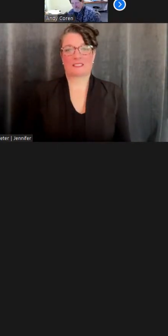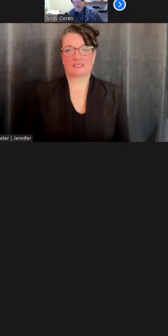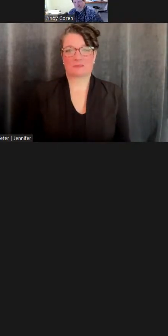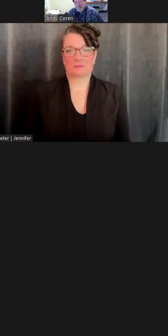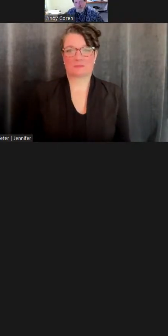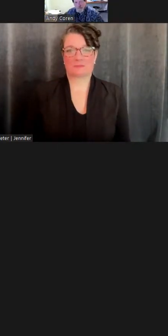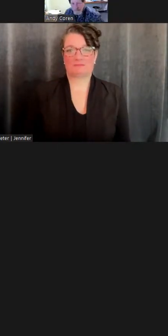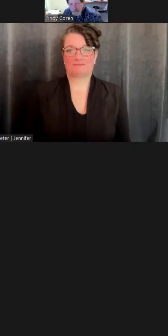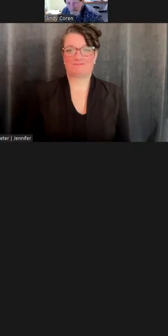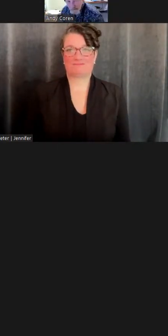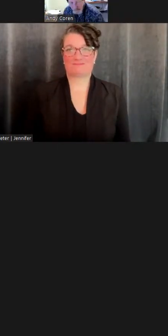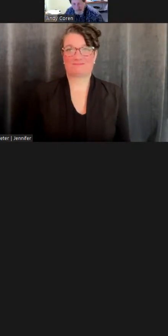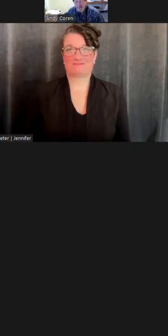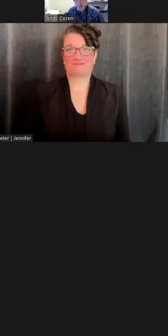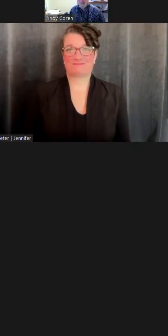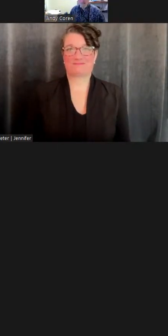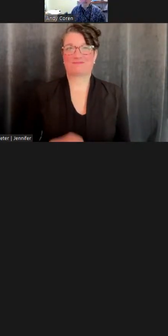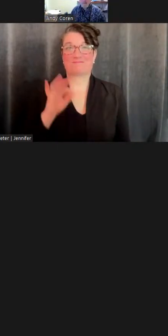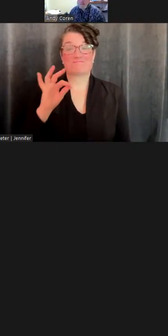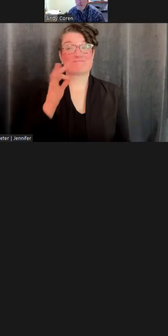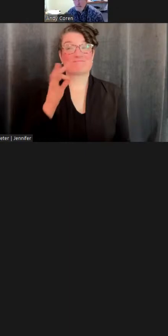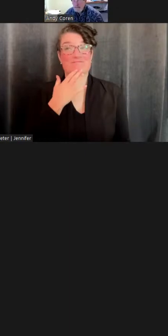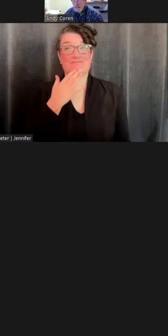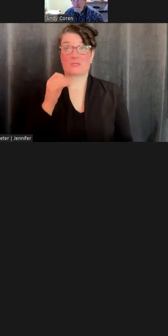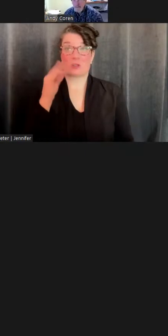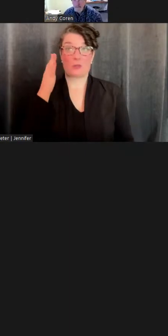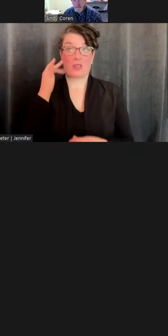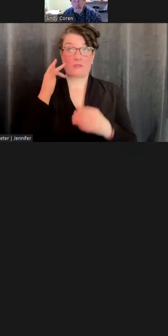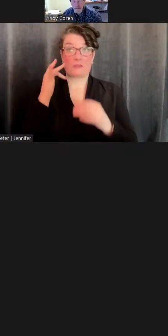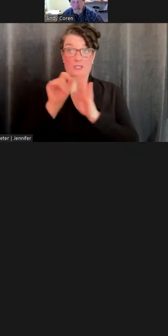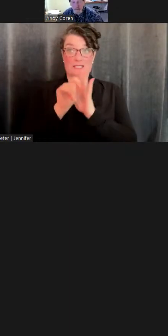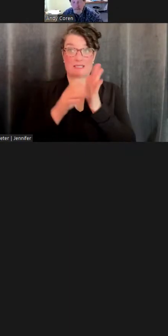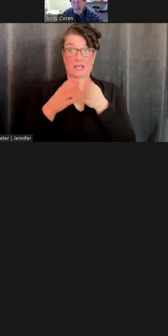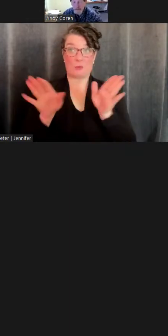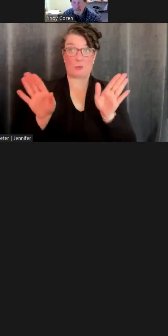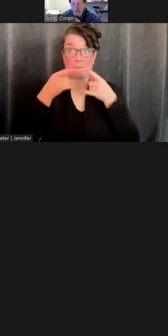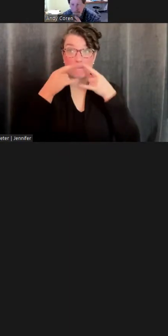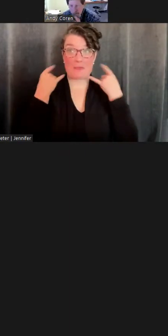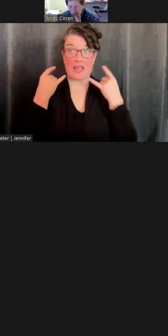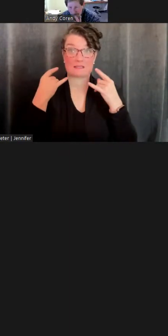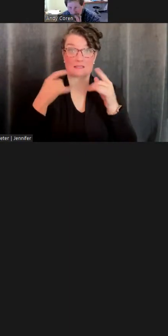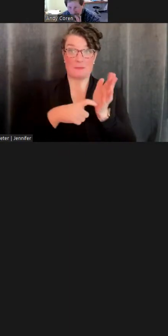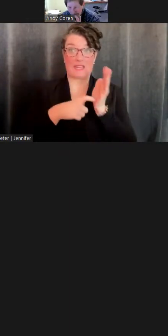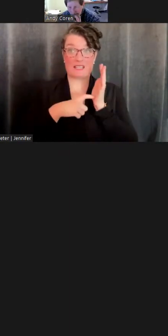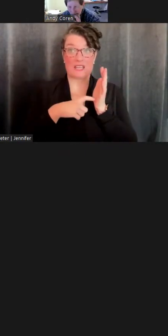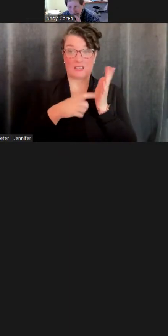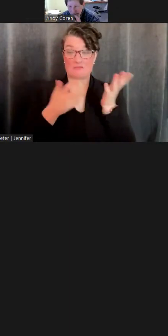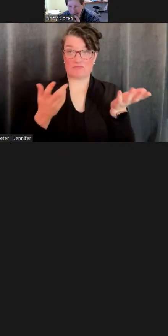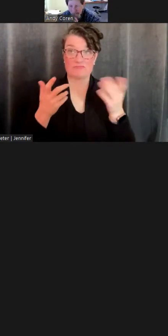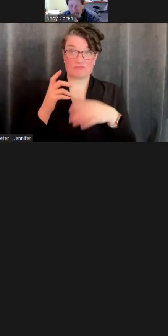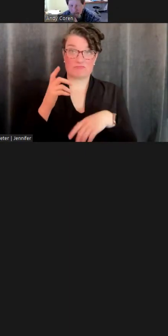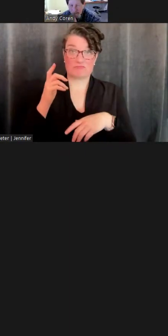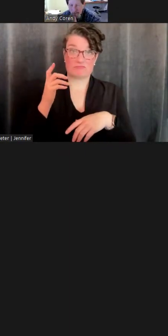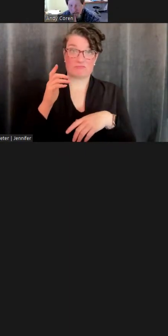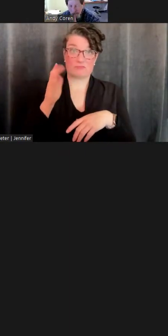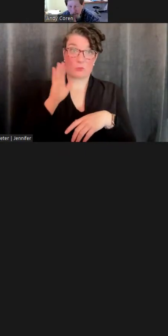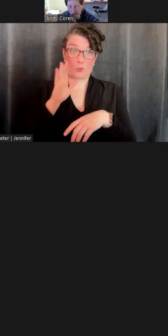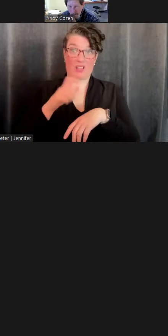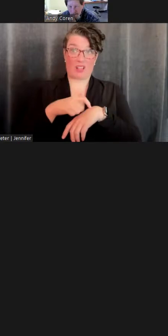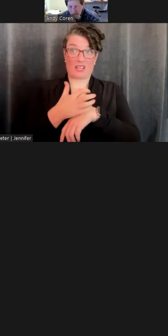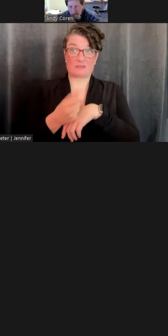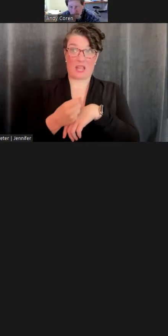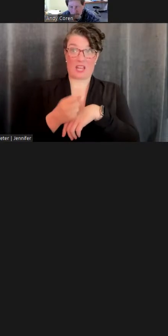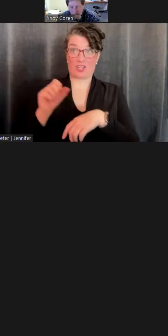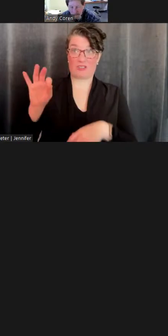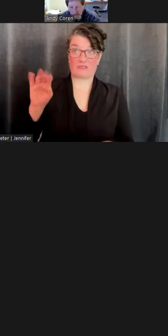Thanks. So California's statewide mask mandate is set to expire on the 15th of the month. And I've